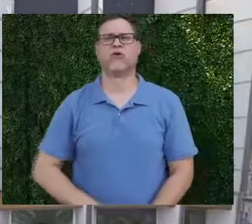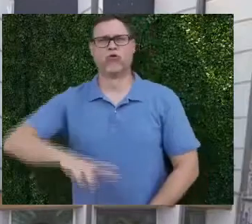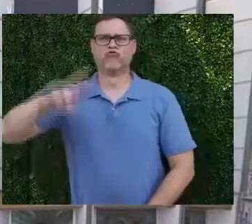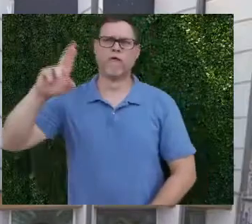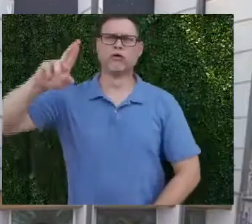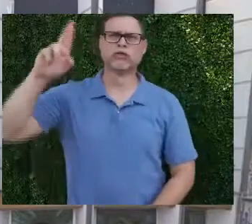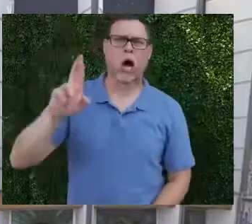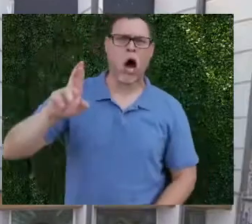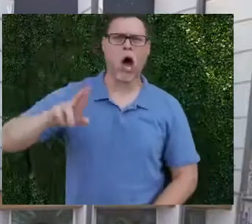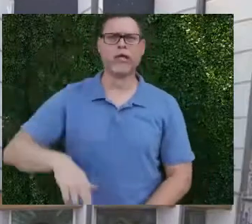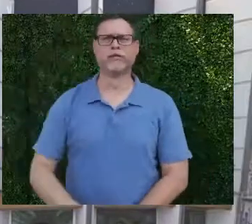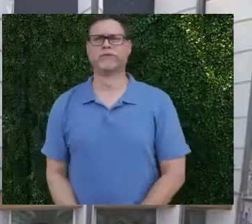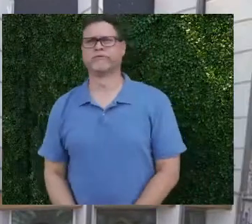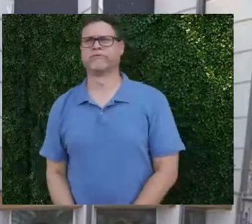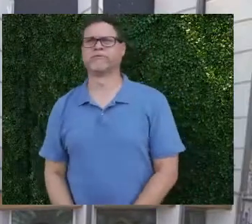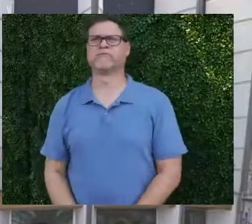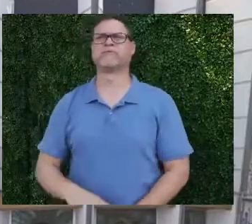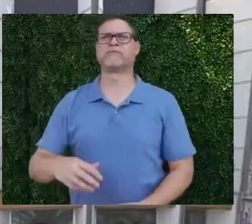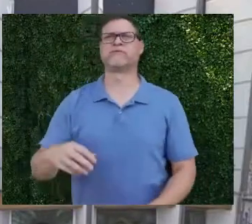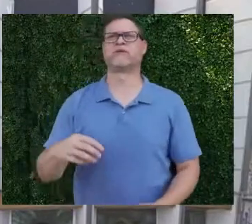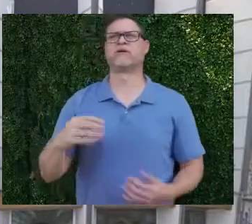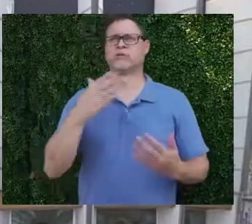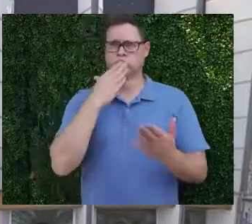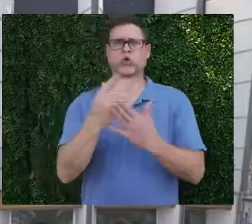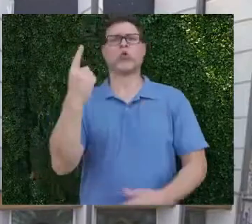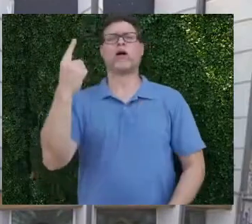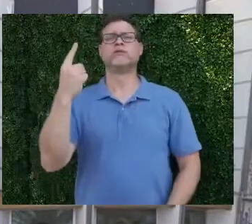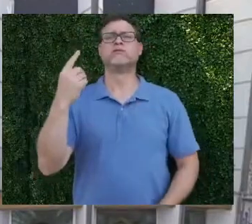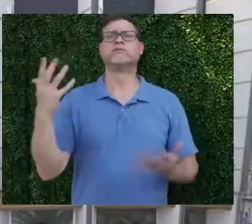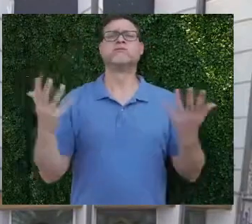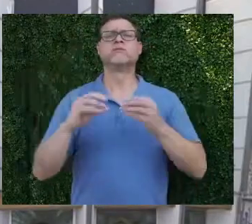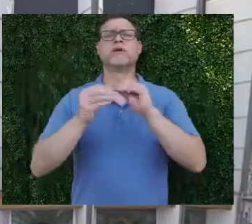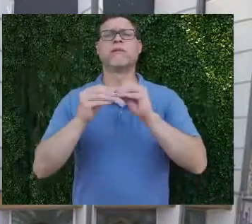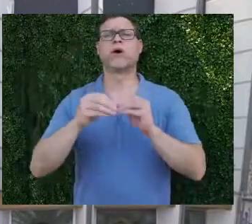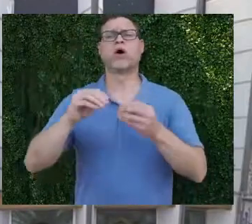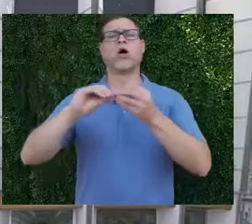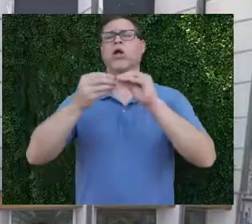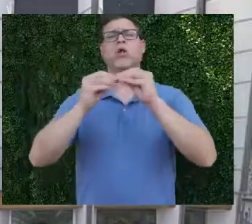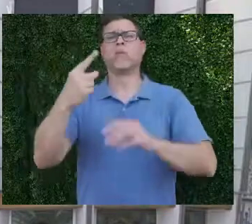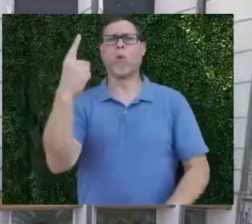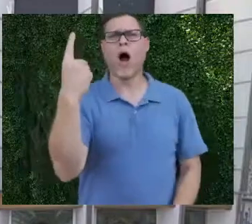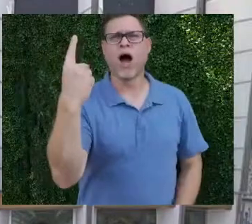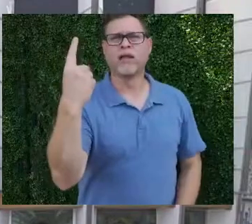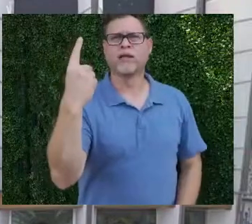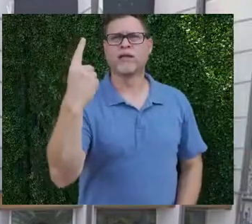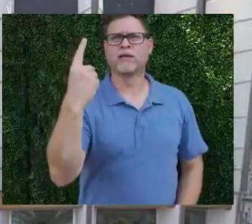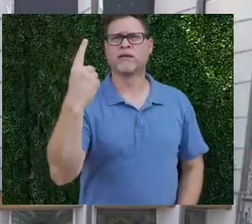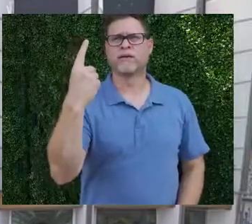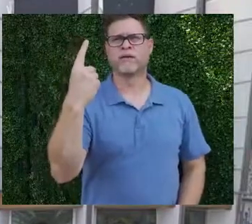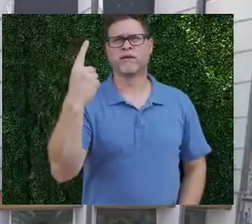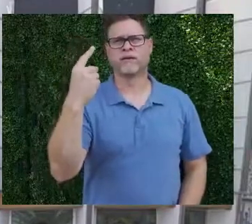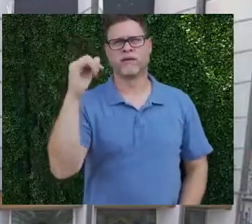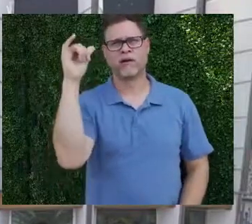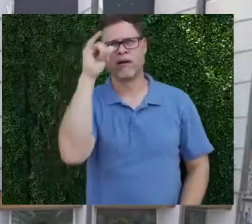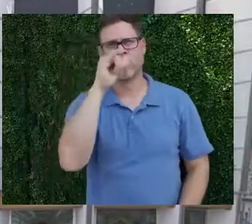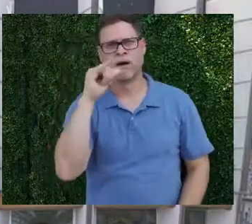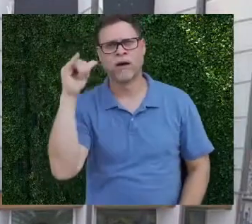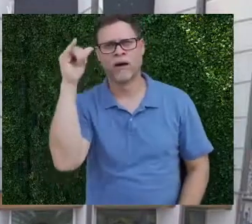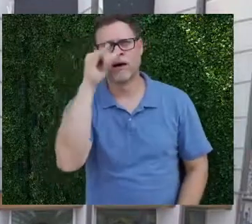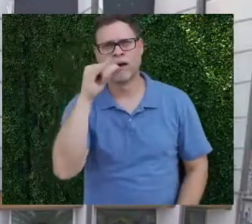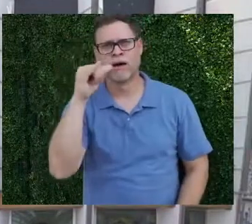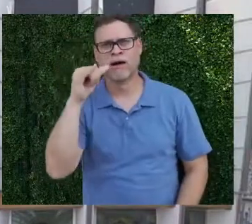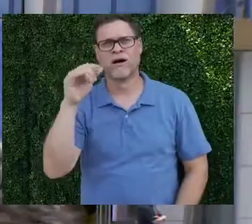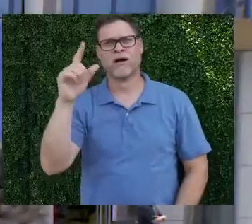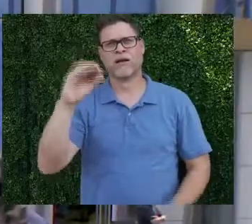Riverside. All right. Number Okay. 5. It's a good one. What number? Numero uno. What are the chances of that? That's one. Number Los